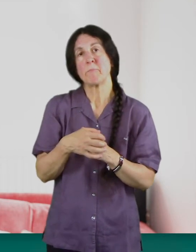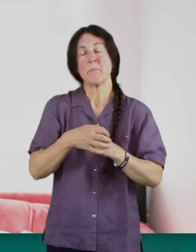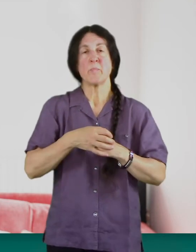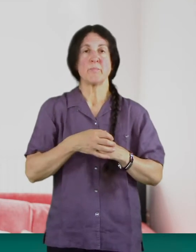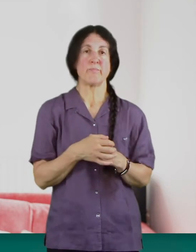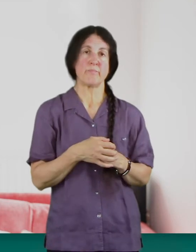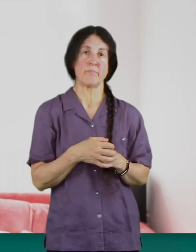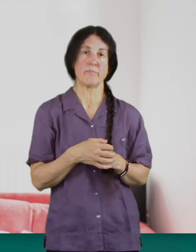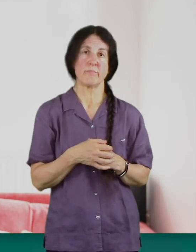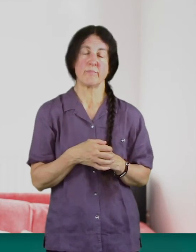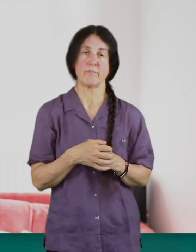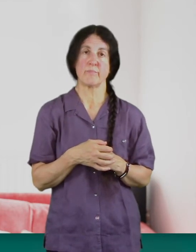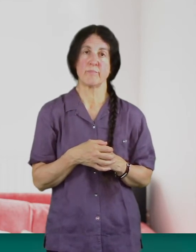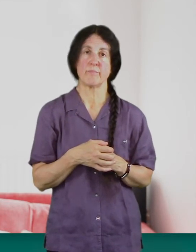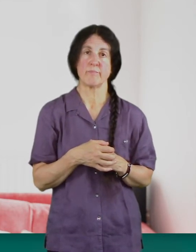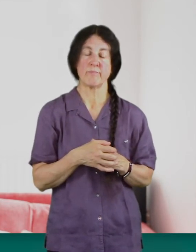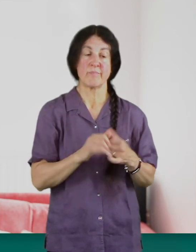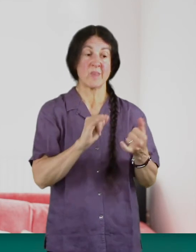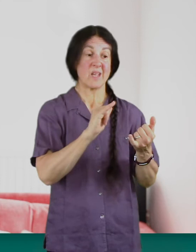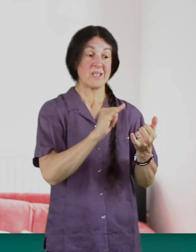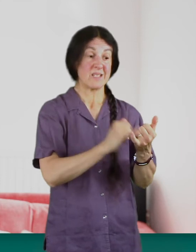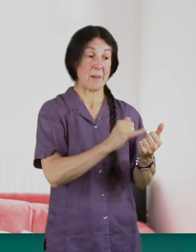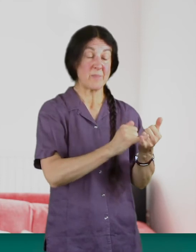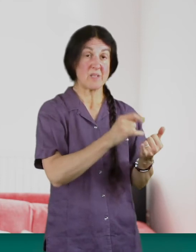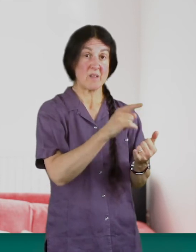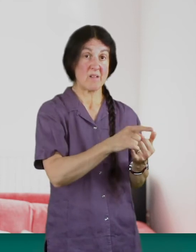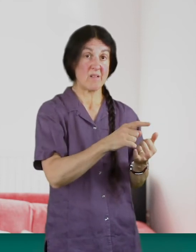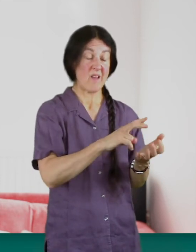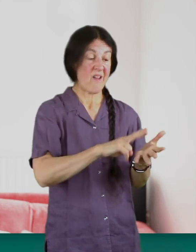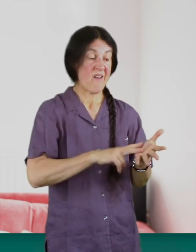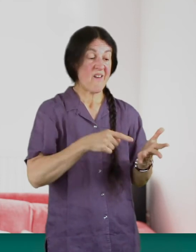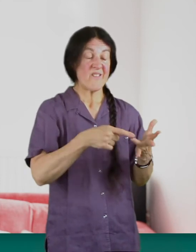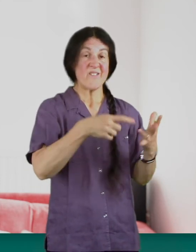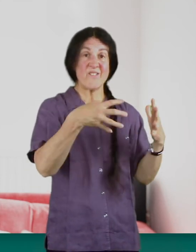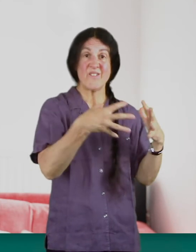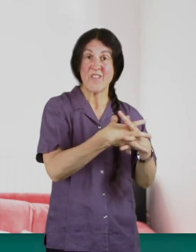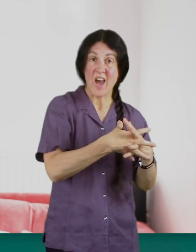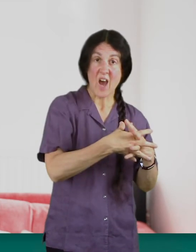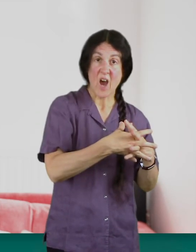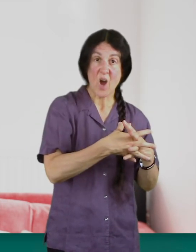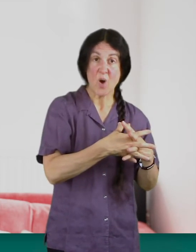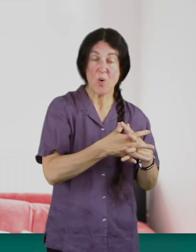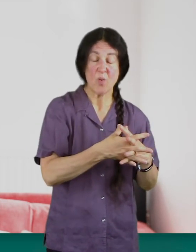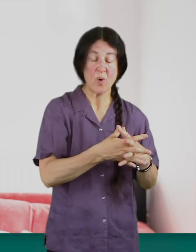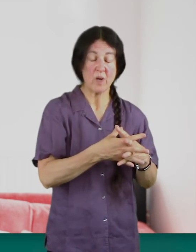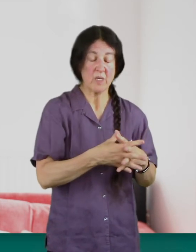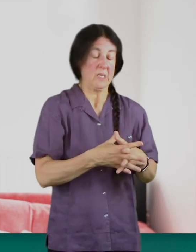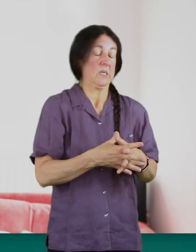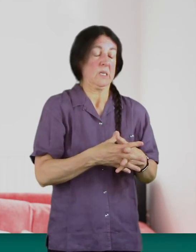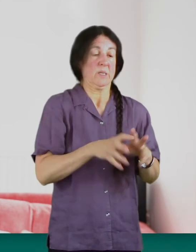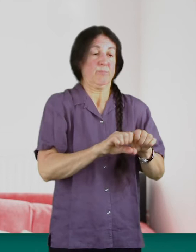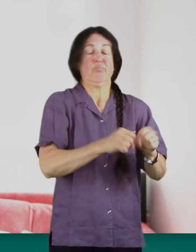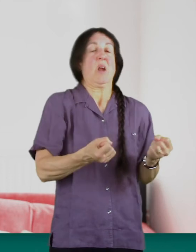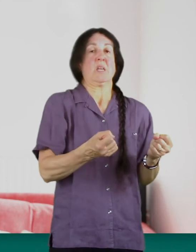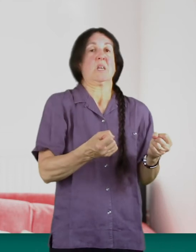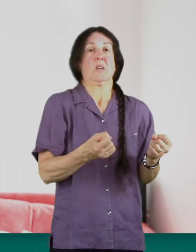Samson ignores the vow that he made because it's just too painful to look at. He's not supposed to touch dead things, and yet he